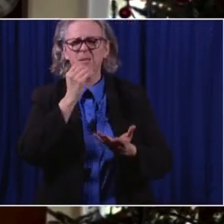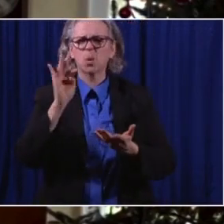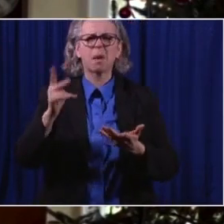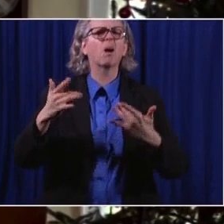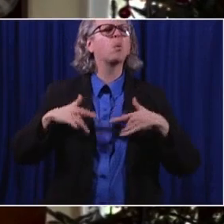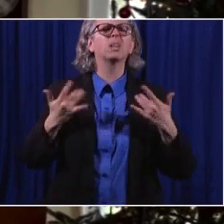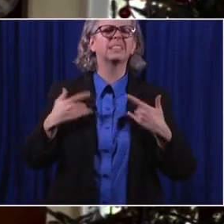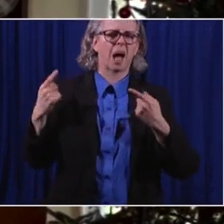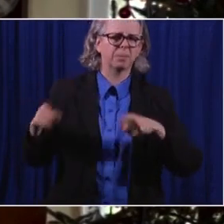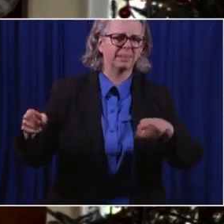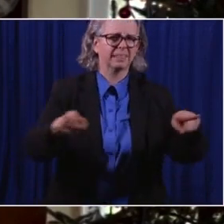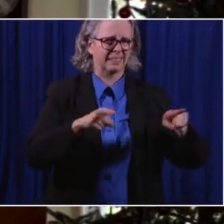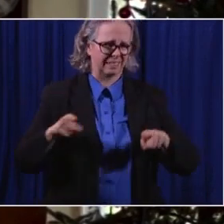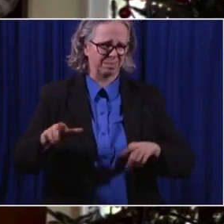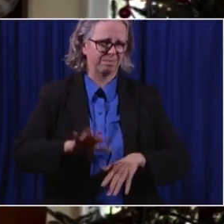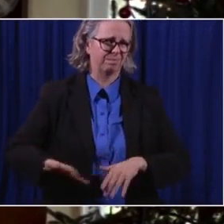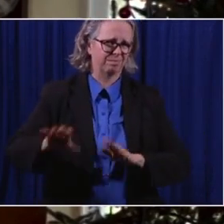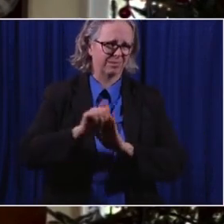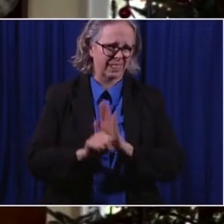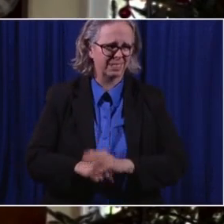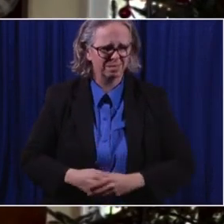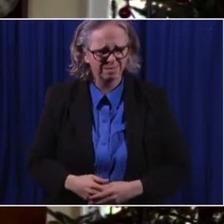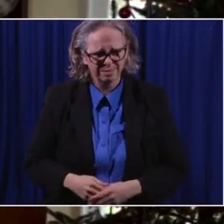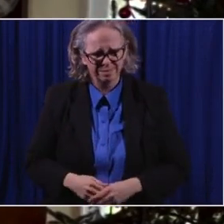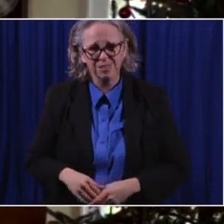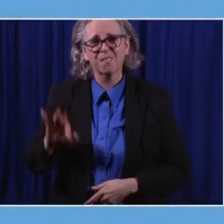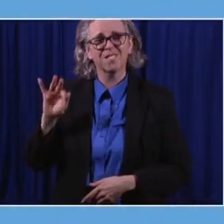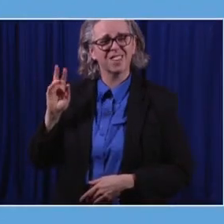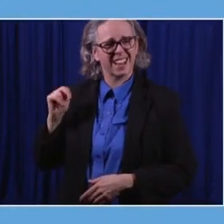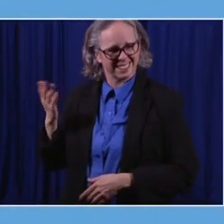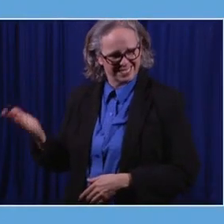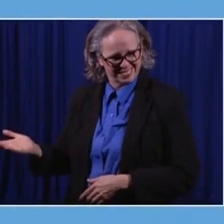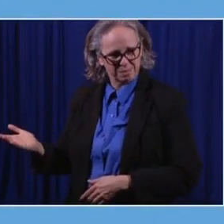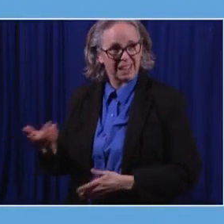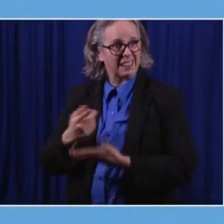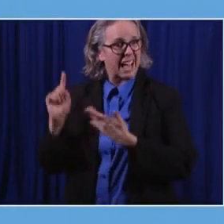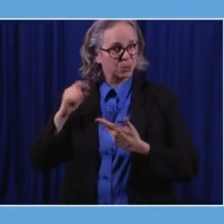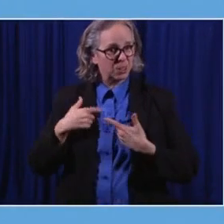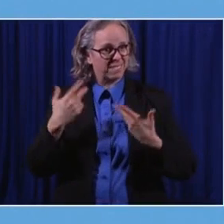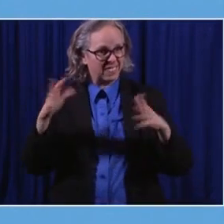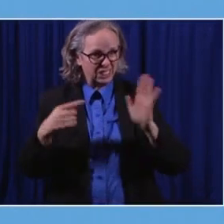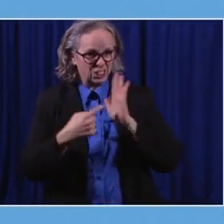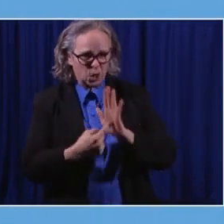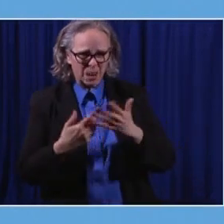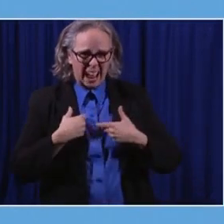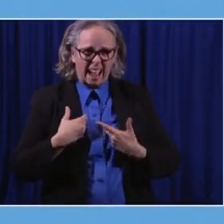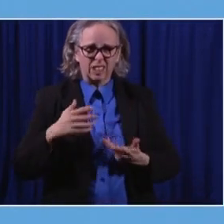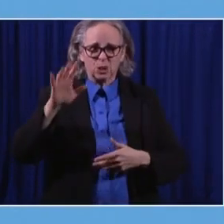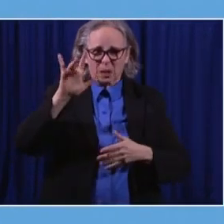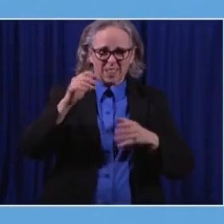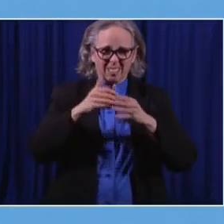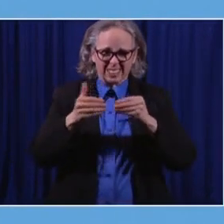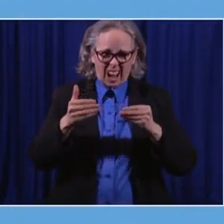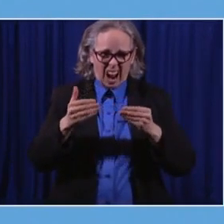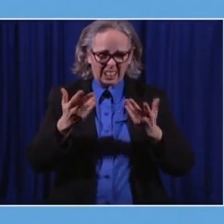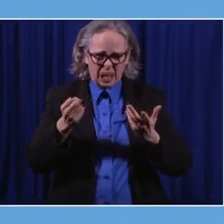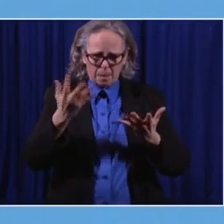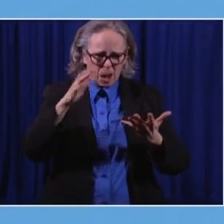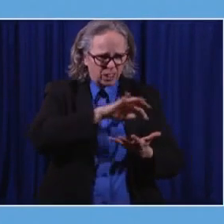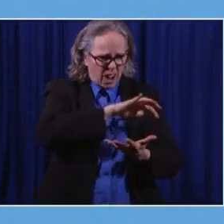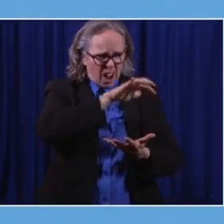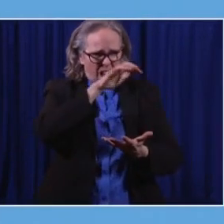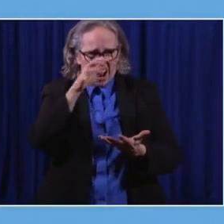Well, last week I showed you what $25 buys you when you go to the store. And then I showed you what a